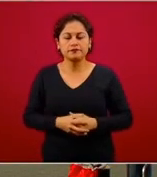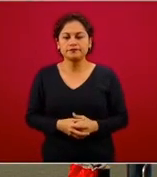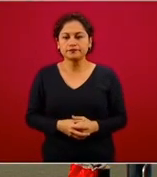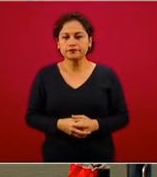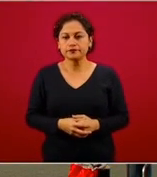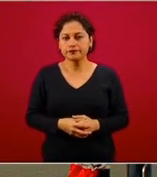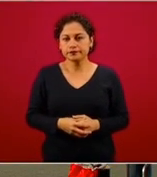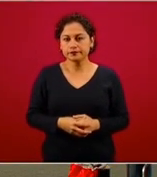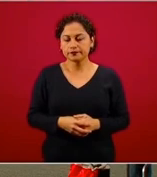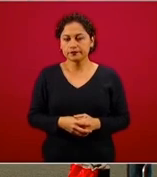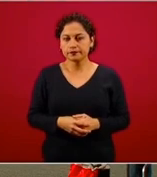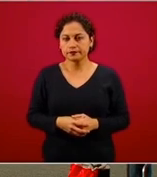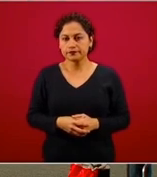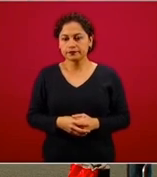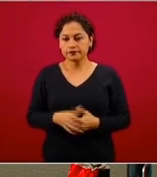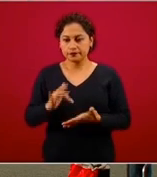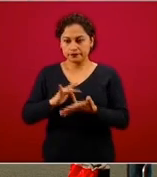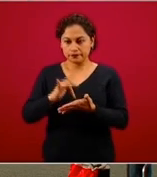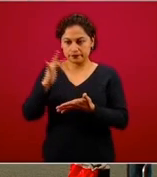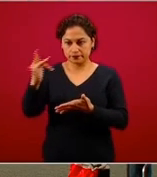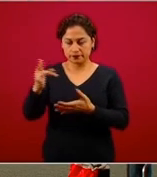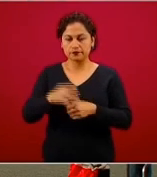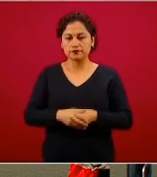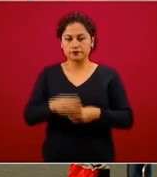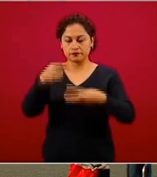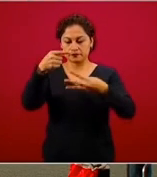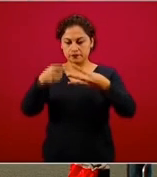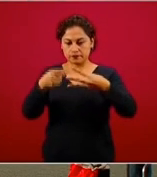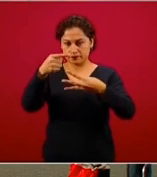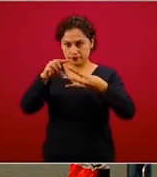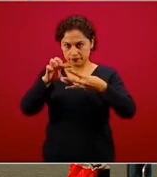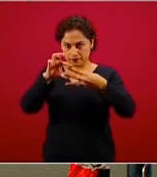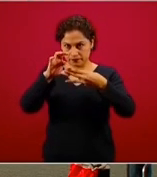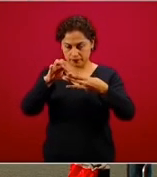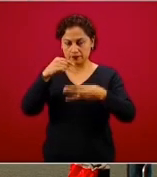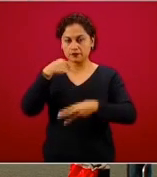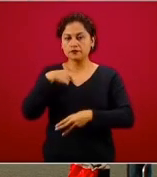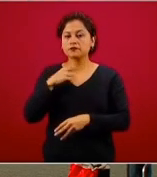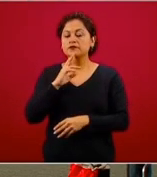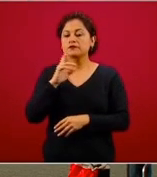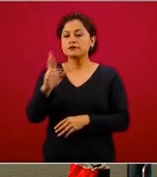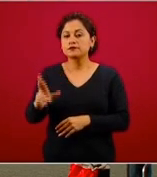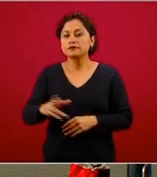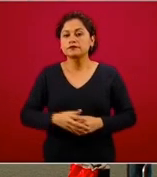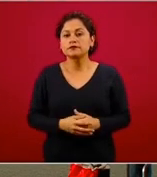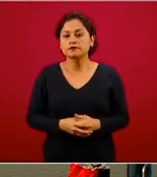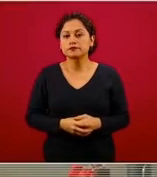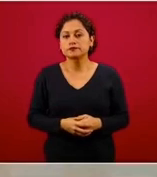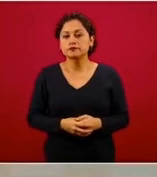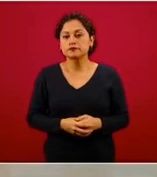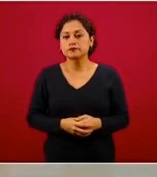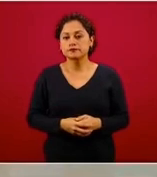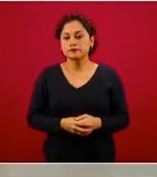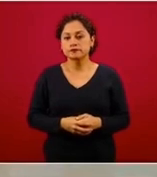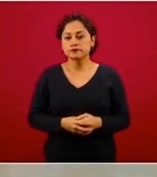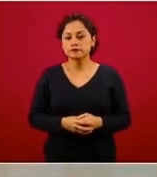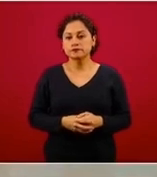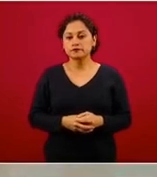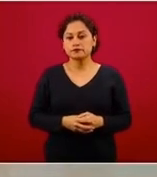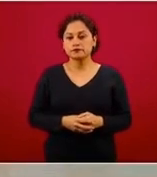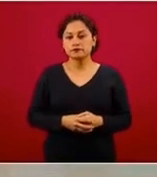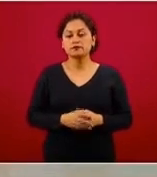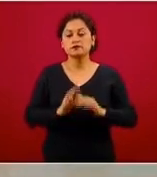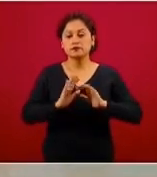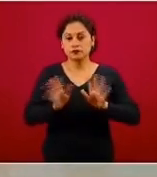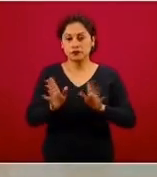Muchas gracias. Thank you. Sobre las dos primeras About preguntas, your first two questions, también hemos invitado a nuestro yes,